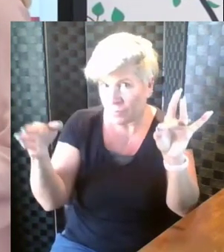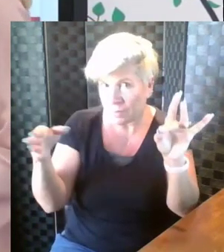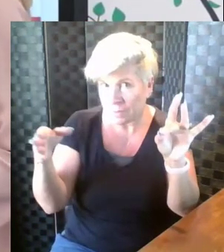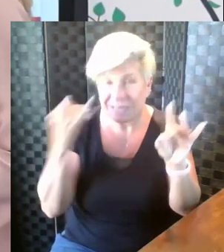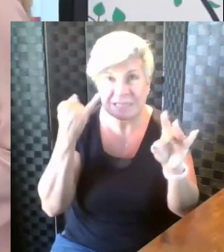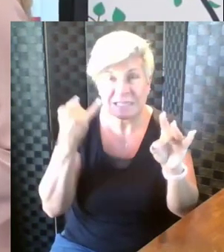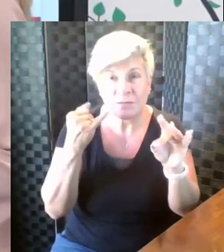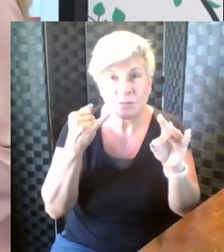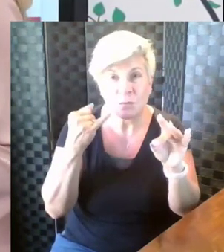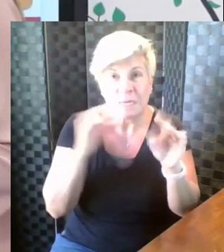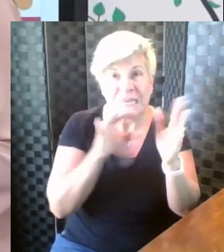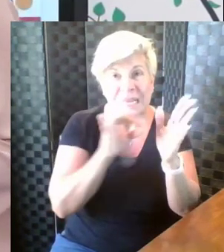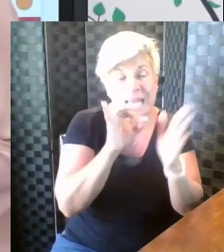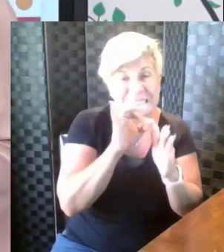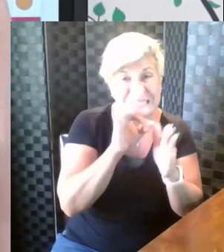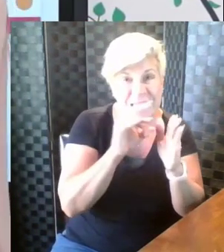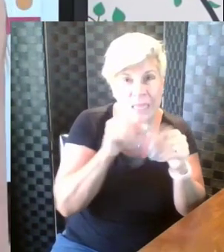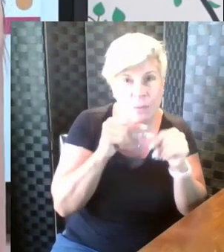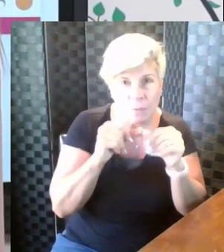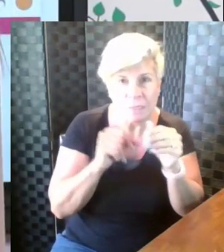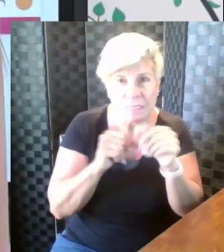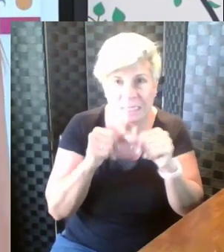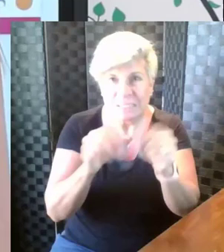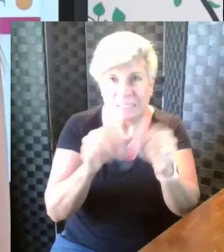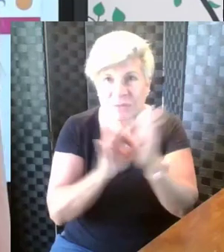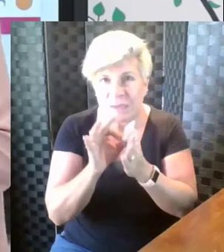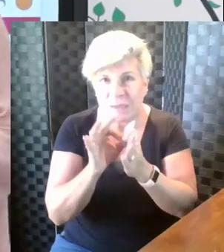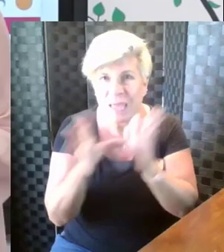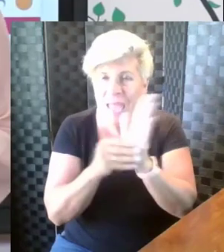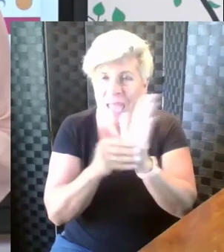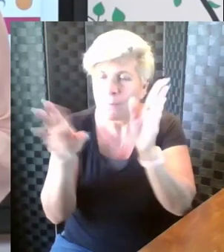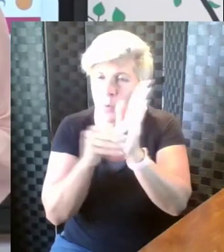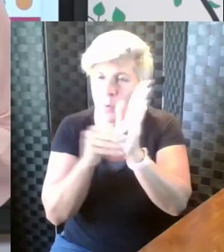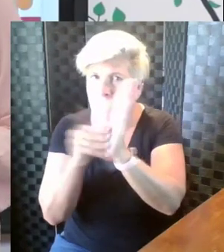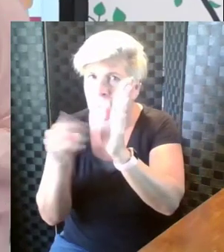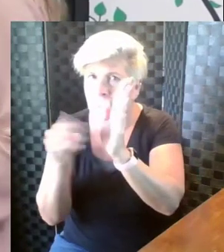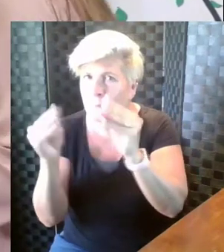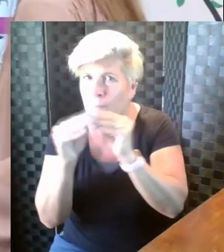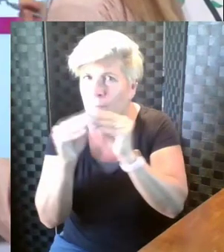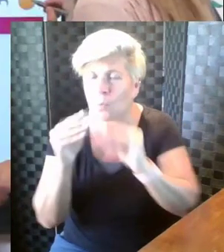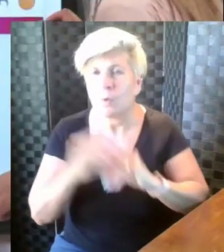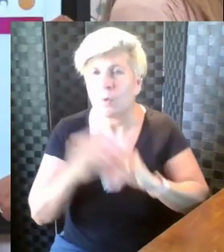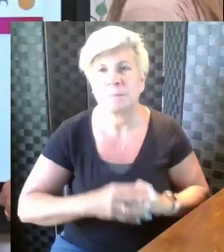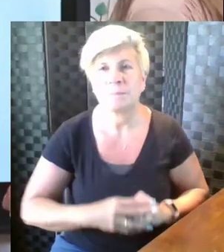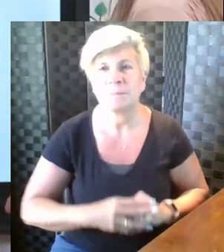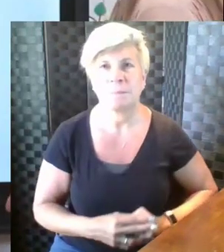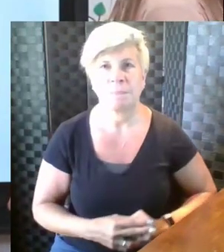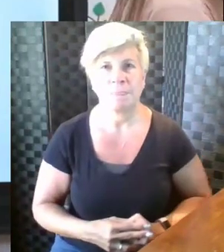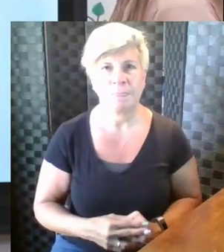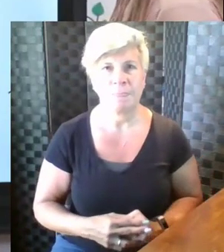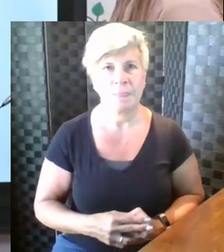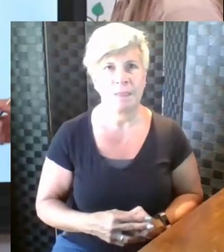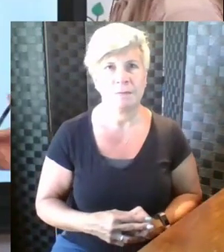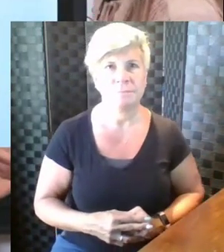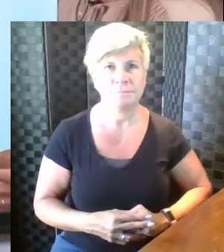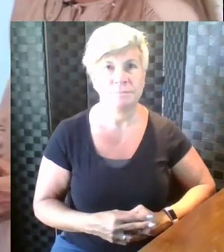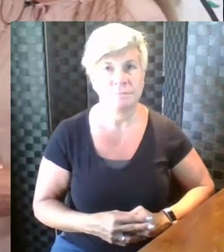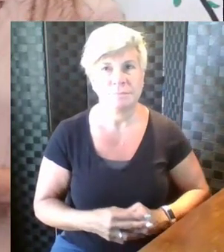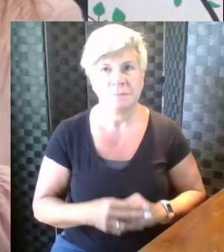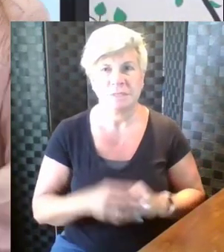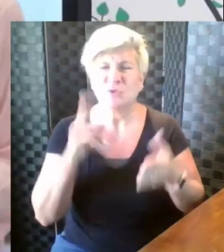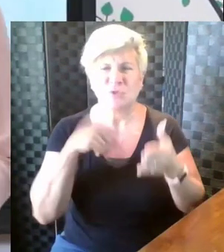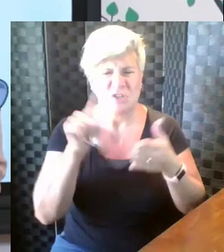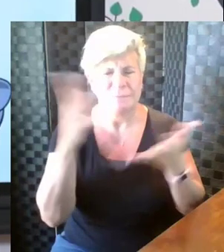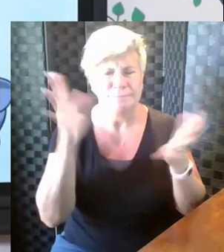we were counting on, each time we count on, we're adding more to the value of that number. All right. Now let's do a